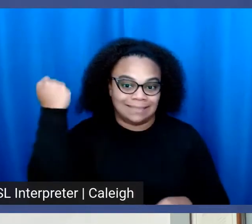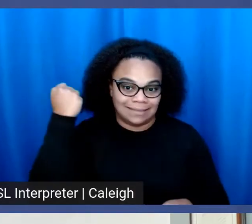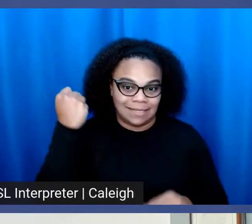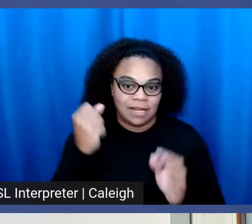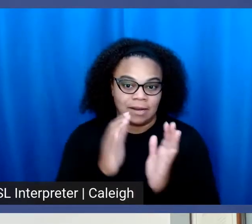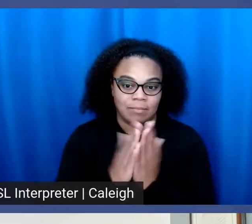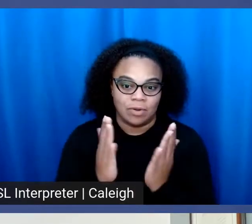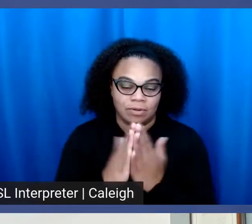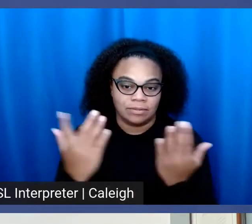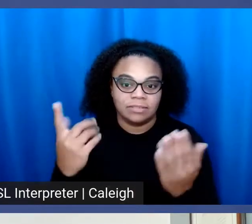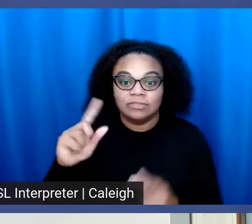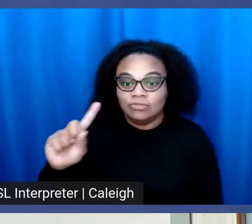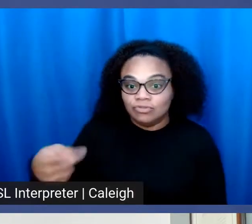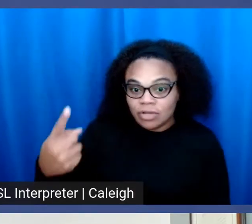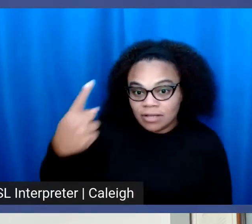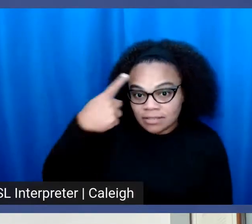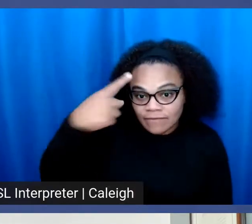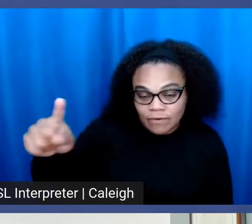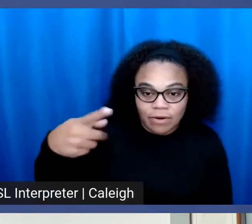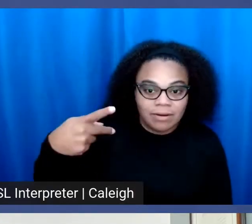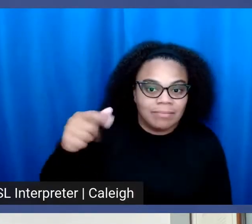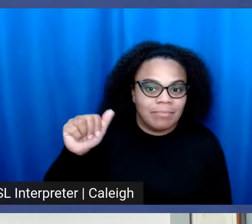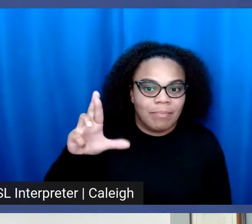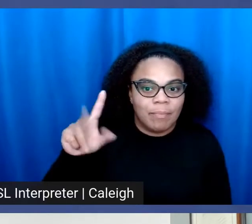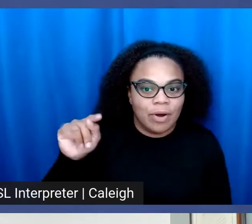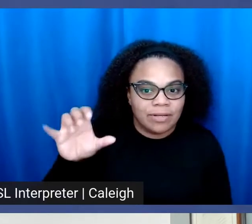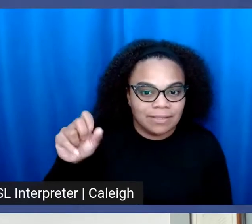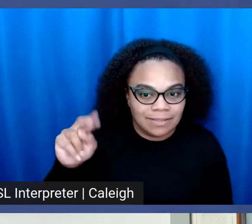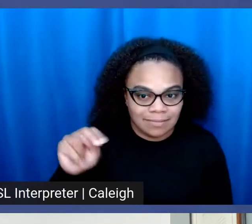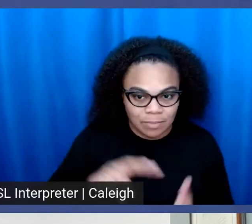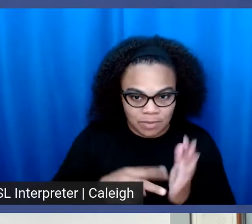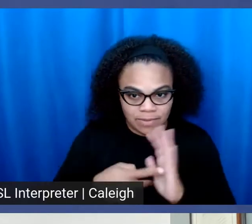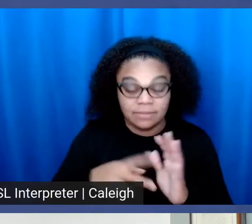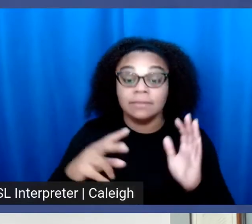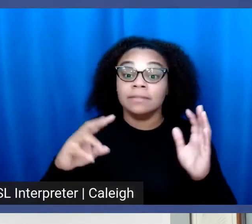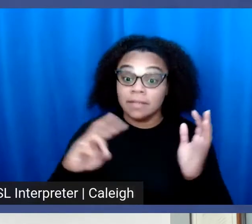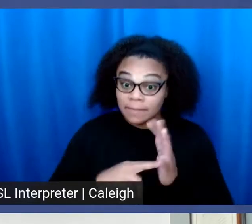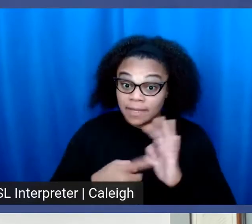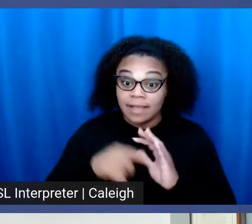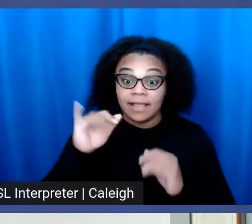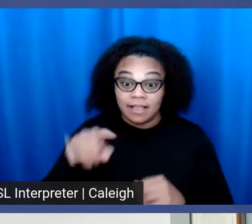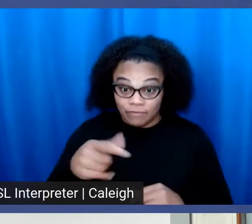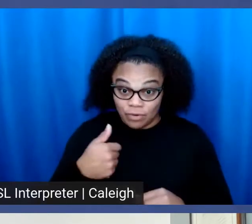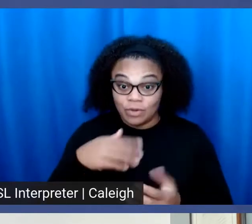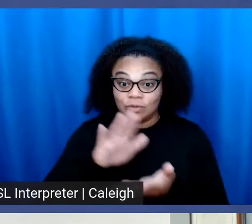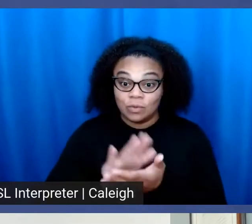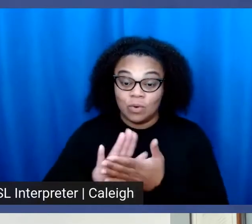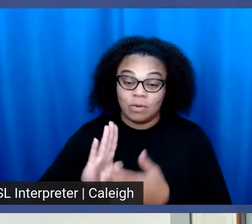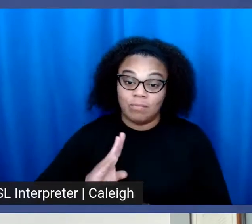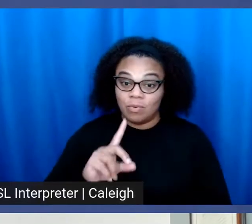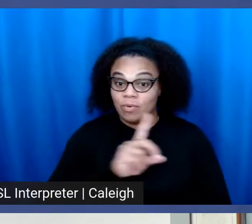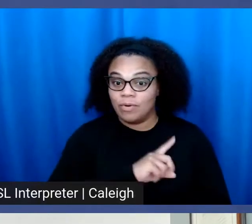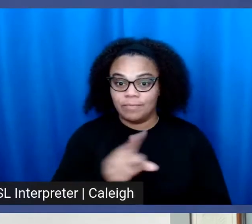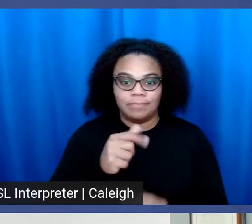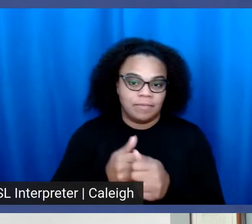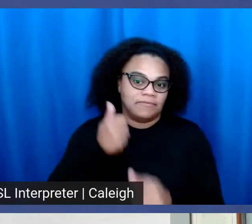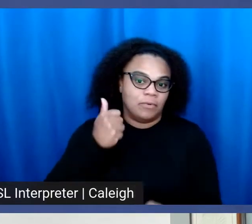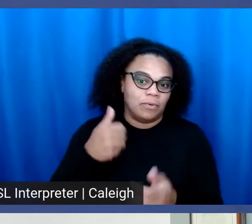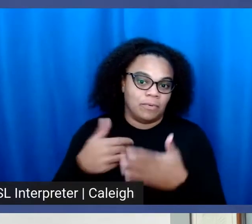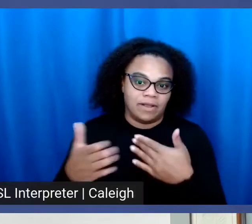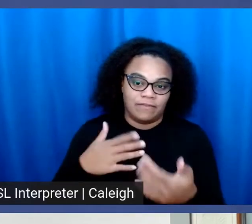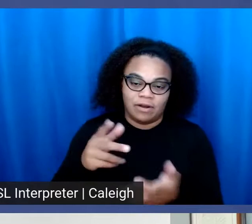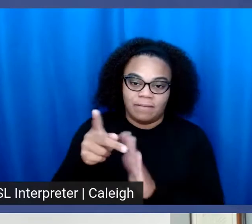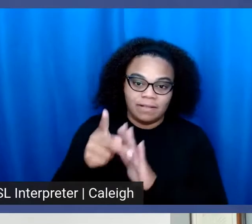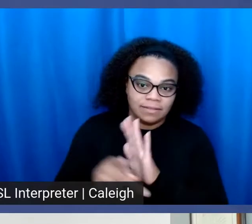nakedly partisan purposes. So that if you are a school board and you march in, you avoid whatever policy or process might be in place, you ignore